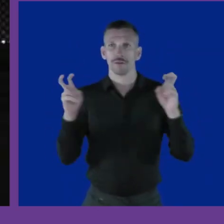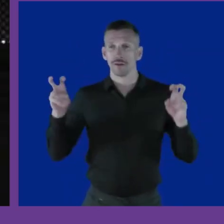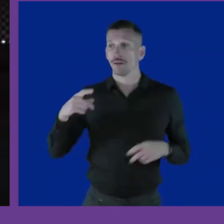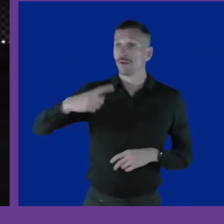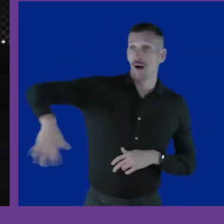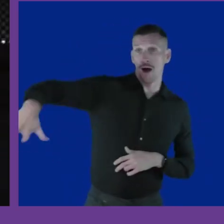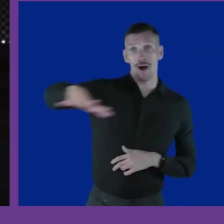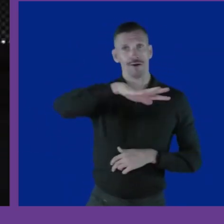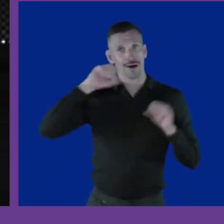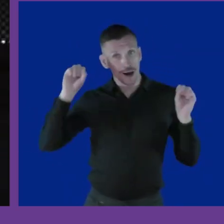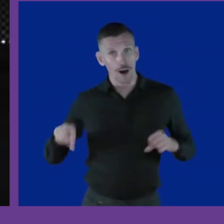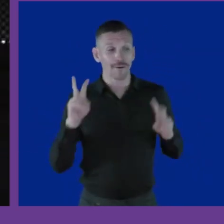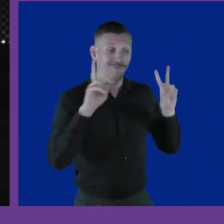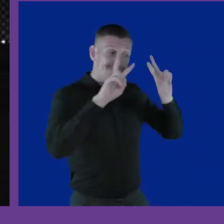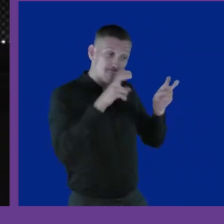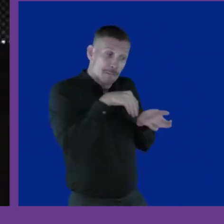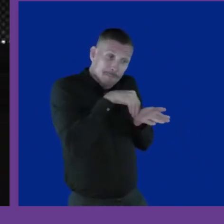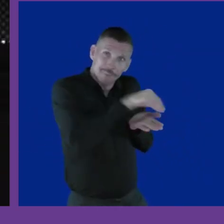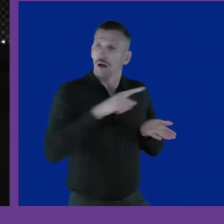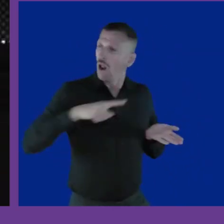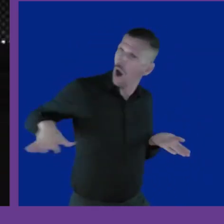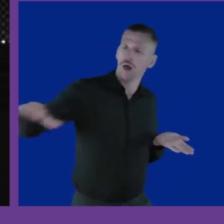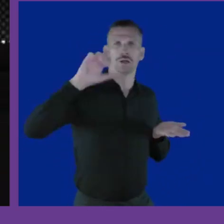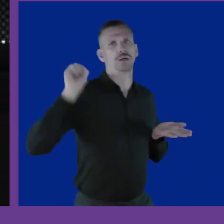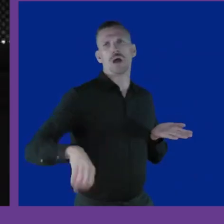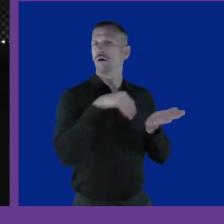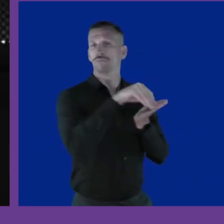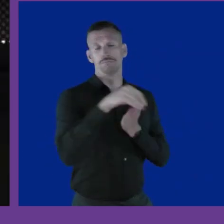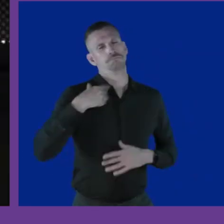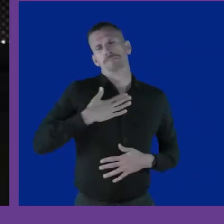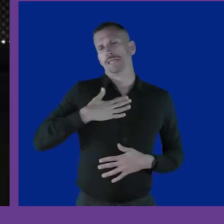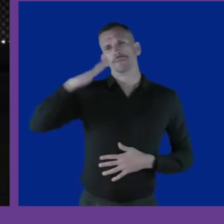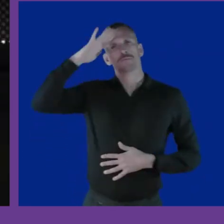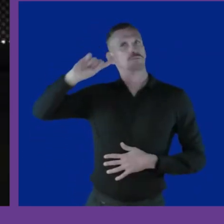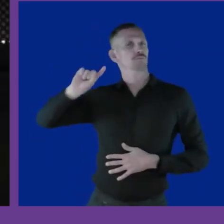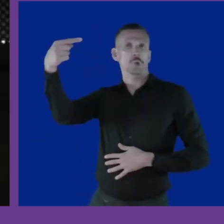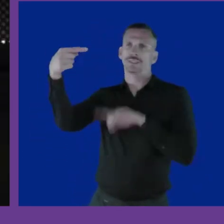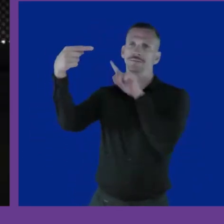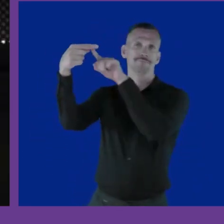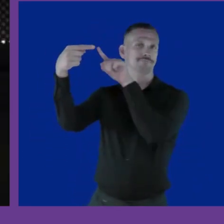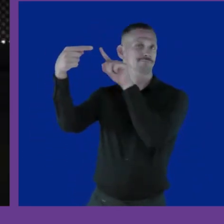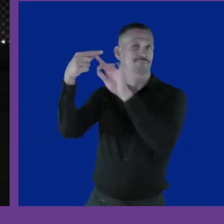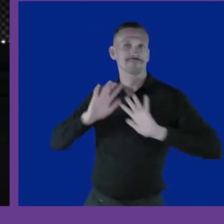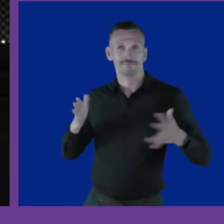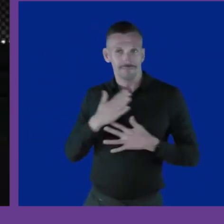all. And in this respect, if I still may, there's, we in the previous panel, there was a